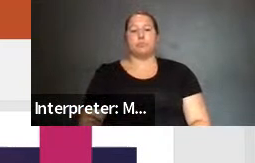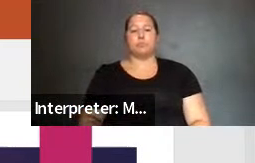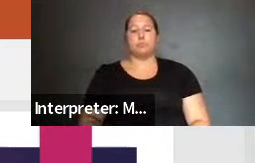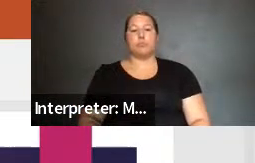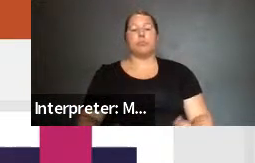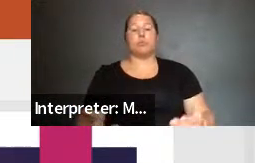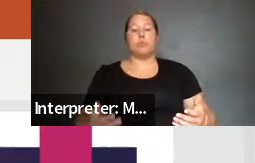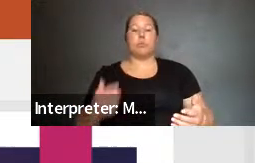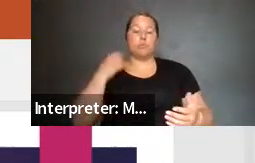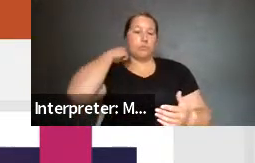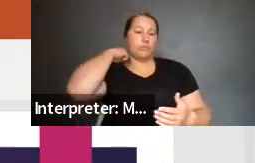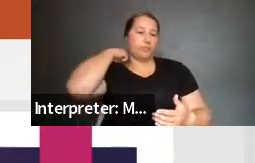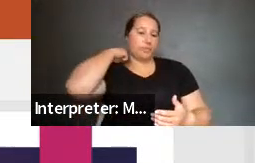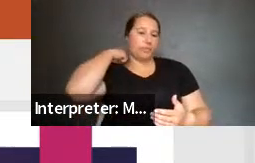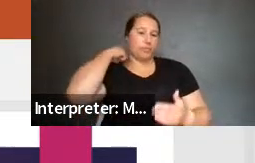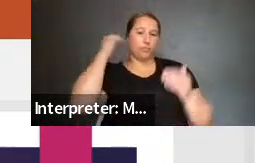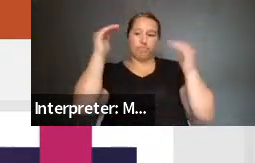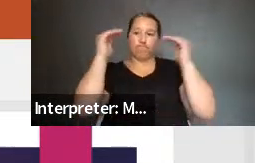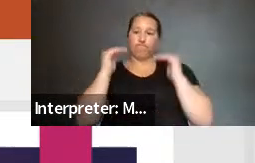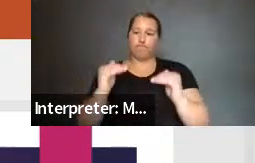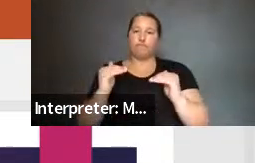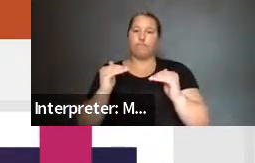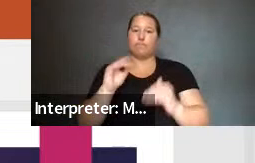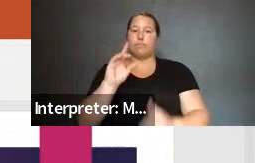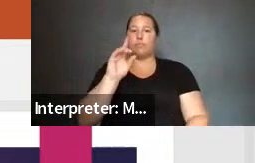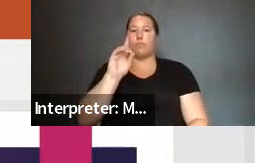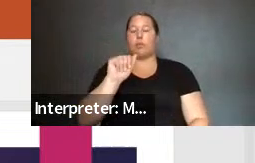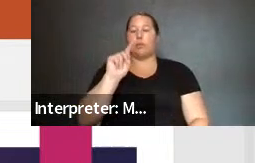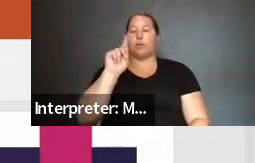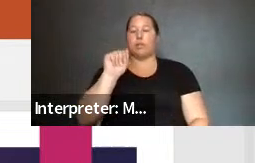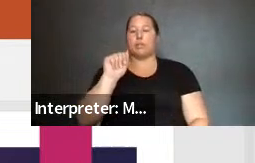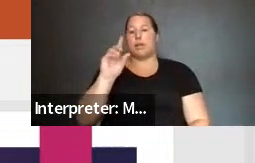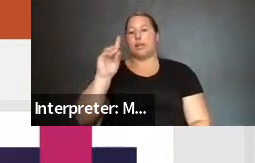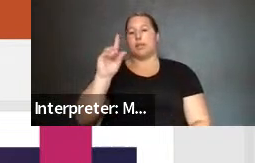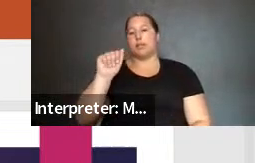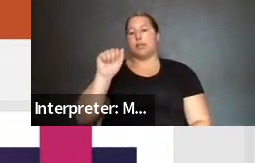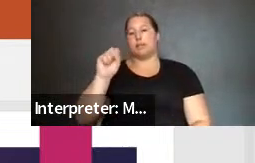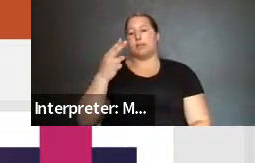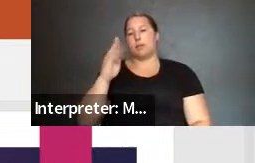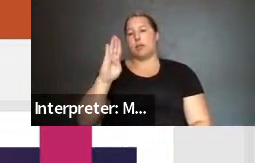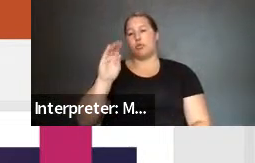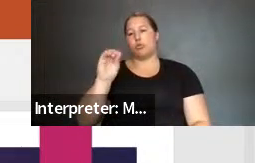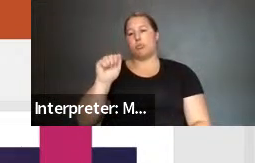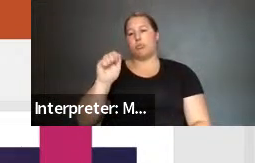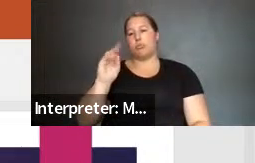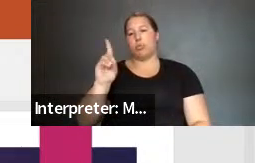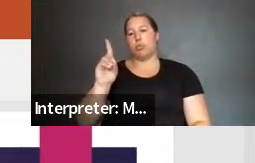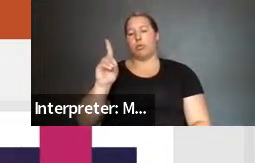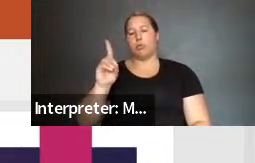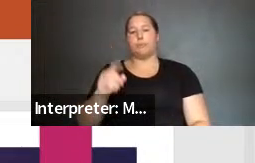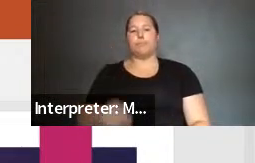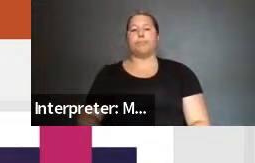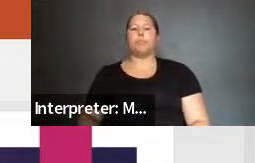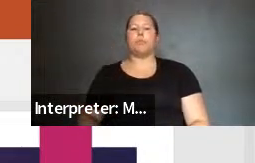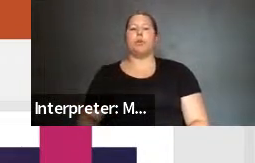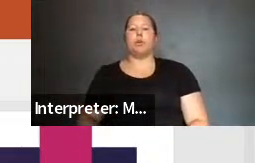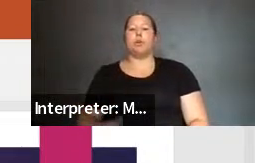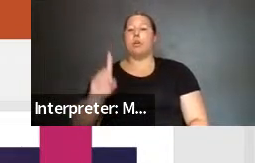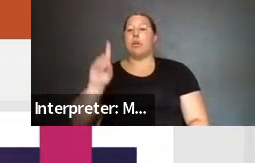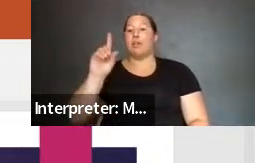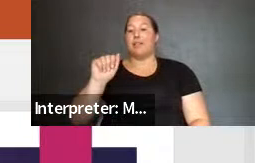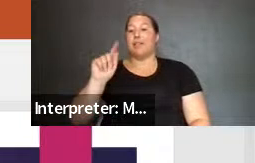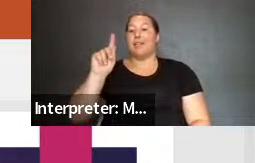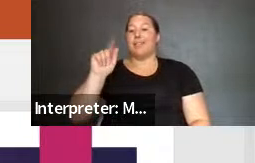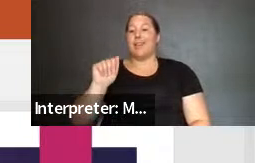So I'll go on to the next slide, which talks about the dashboard. And I mentioned about looking at data. Data is very important as